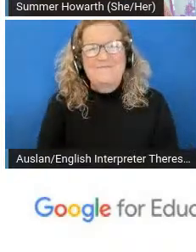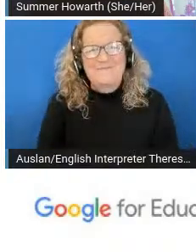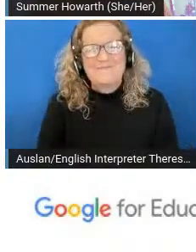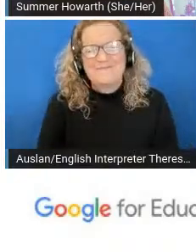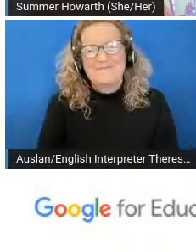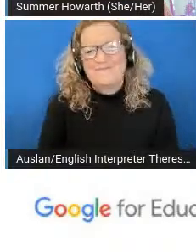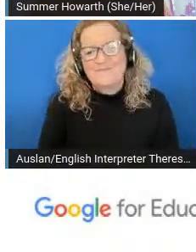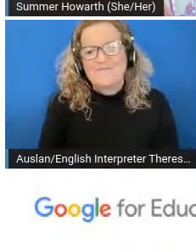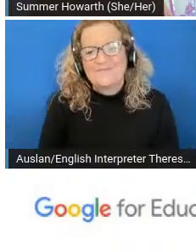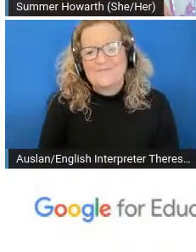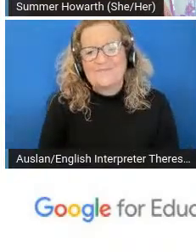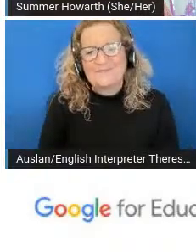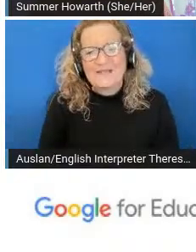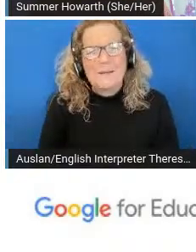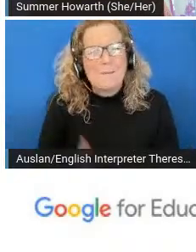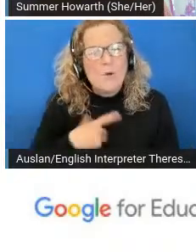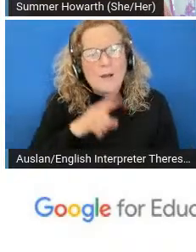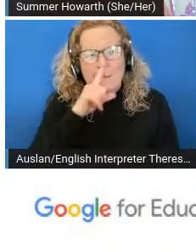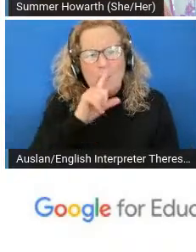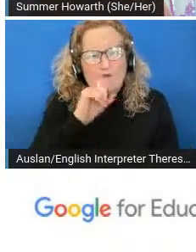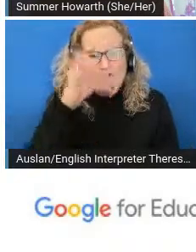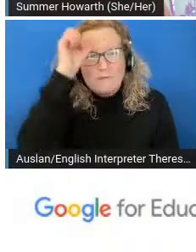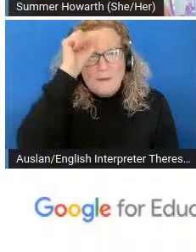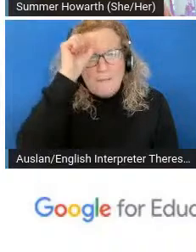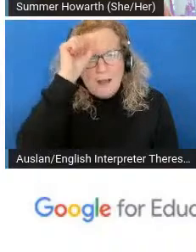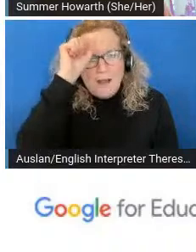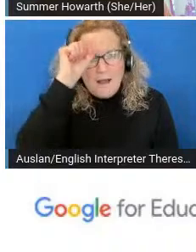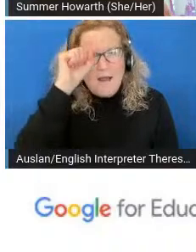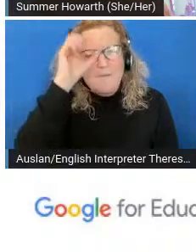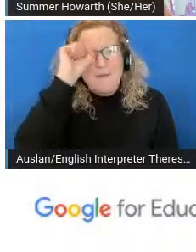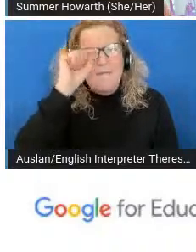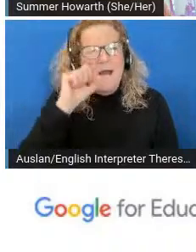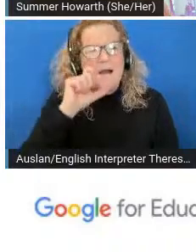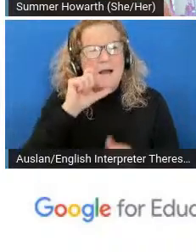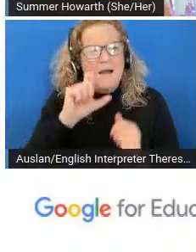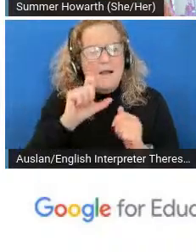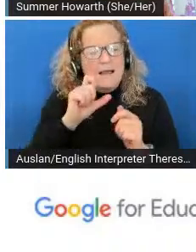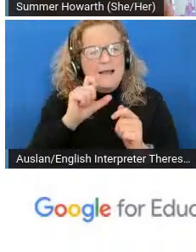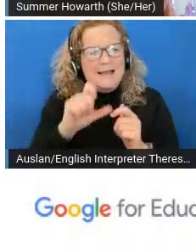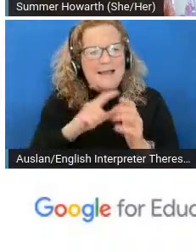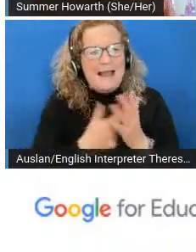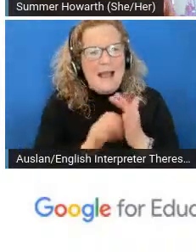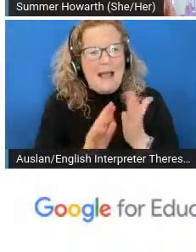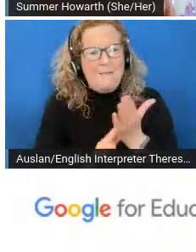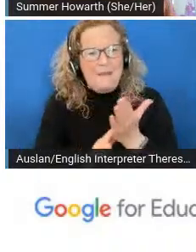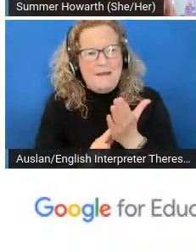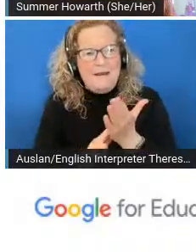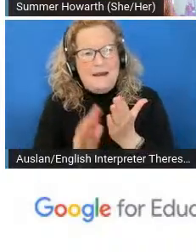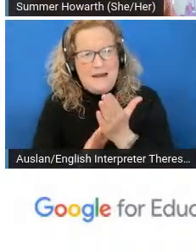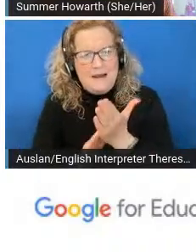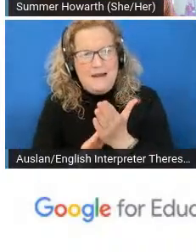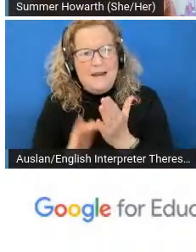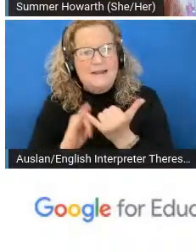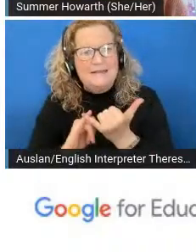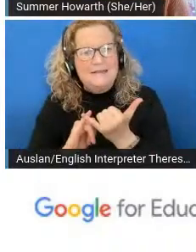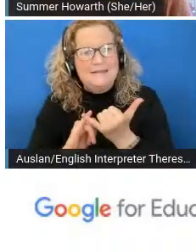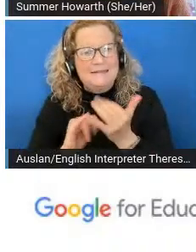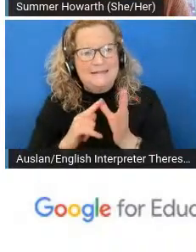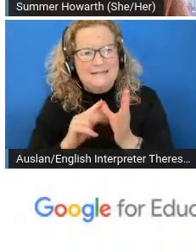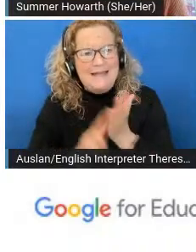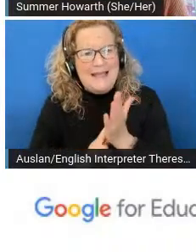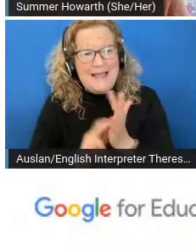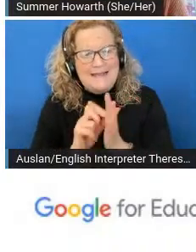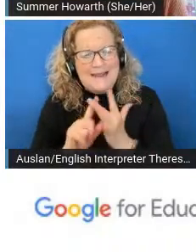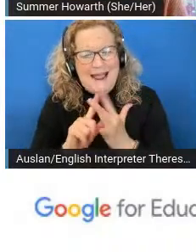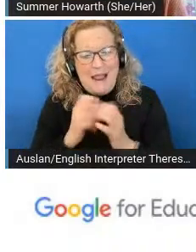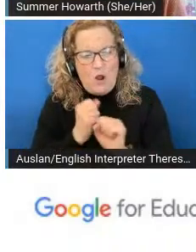people remember this. Can you remember Carmen Sandiego? Yes. Where in the world is Carmen Sandiego? Well, the question